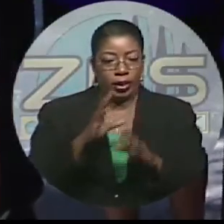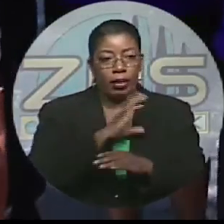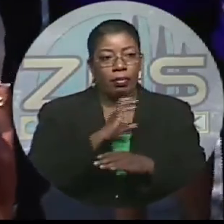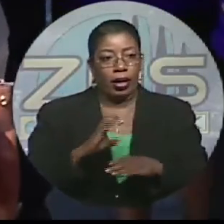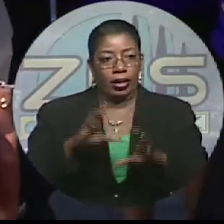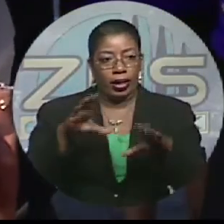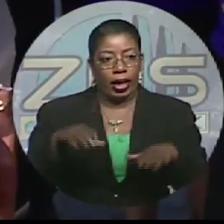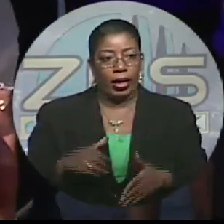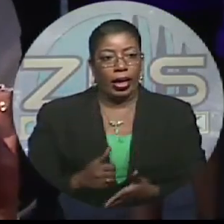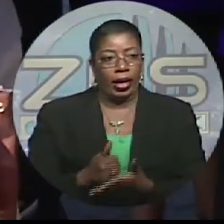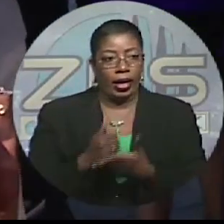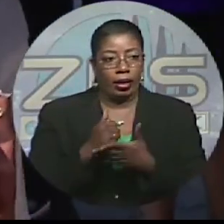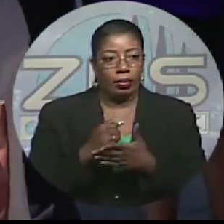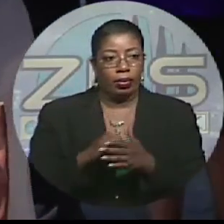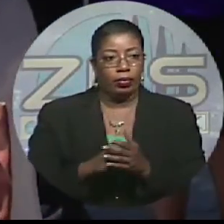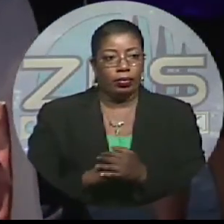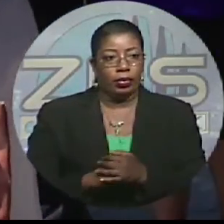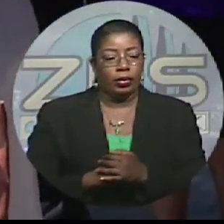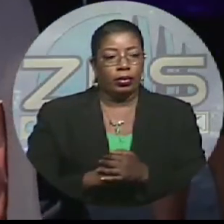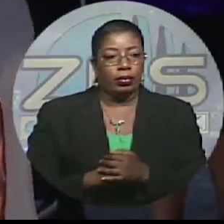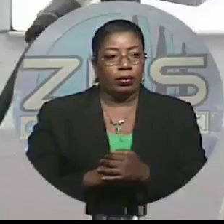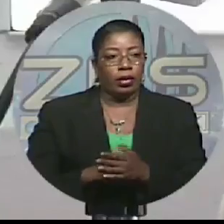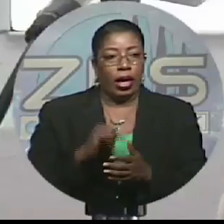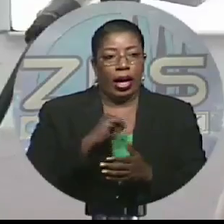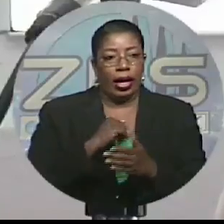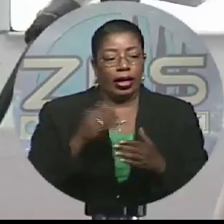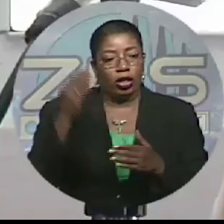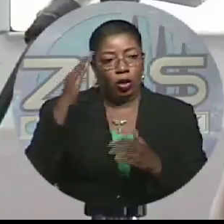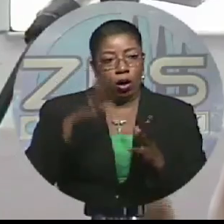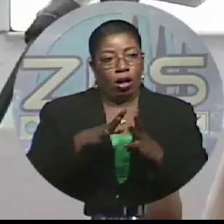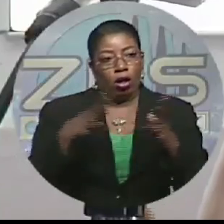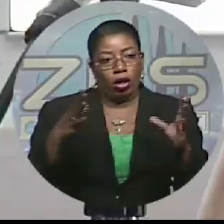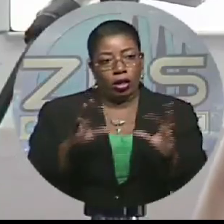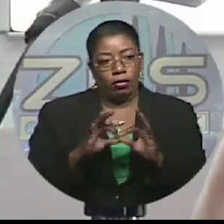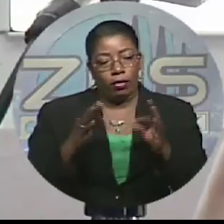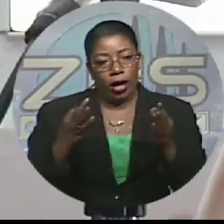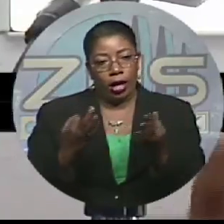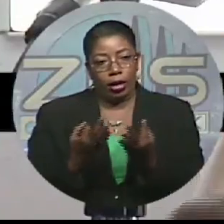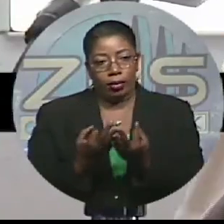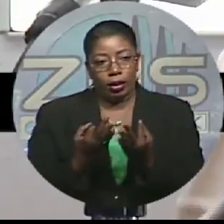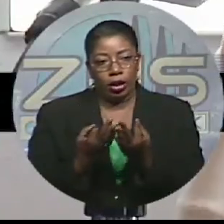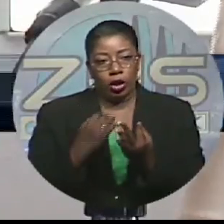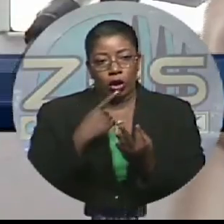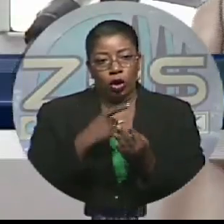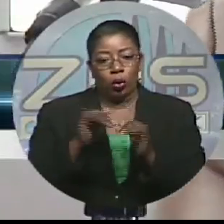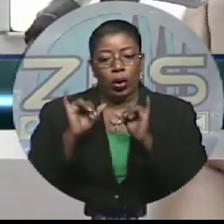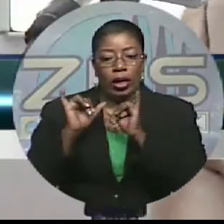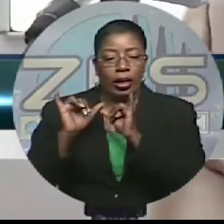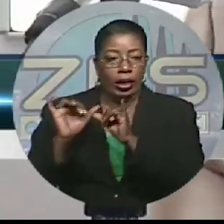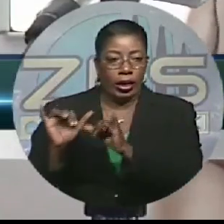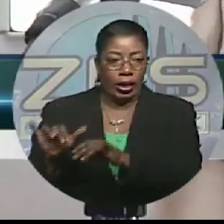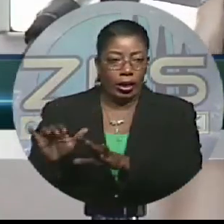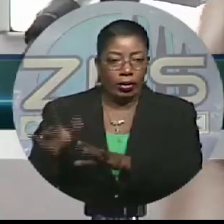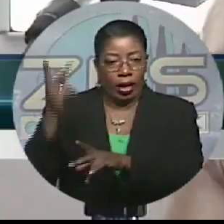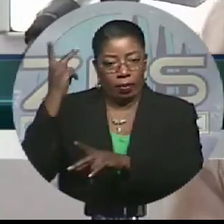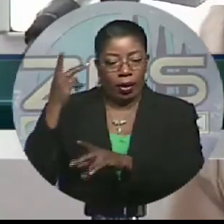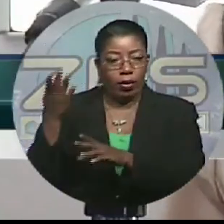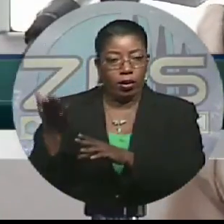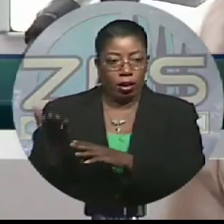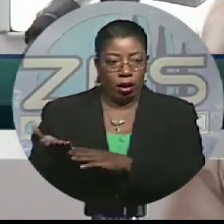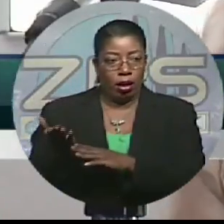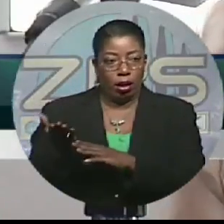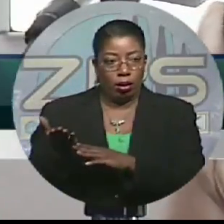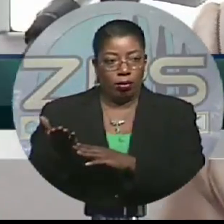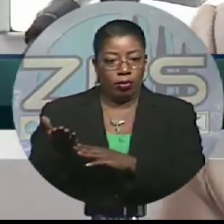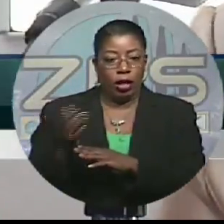help. I know of a lot of families who leave their parents here at